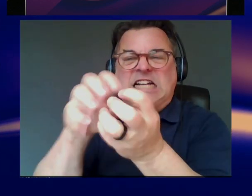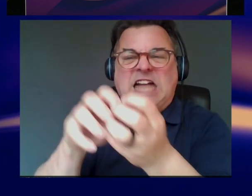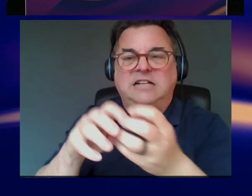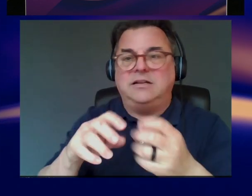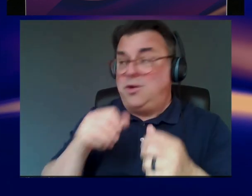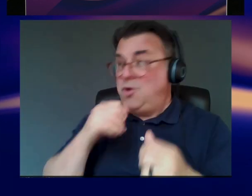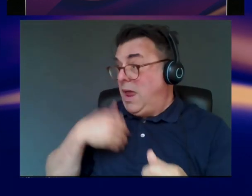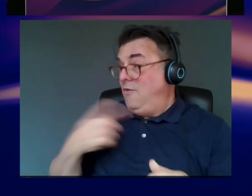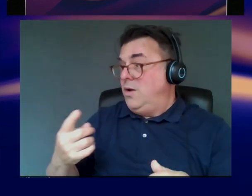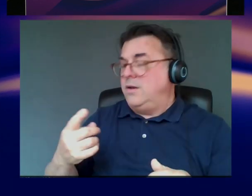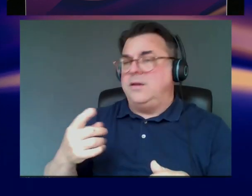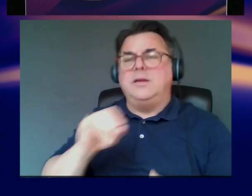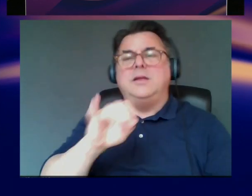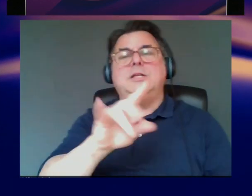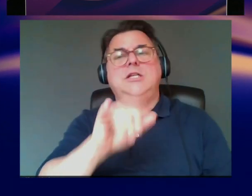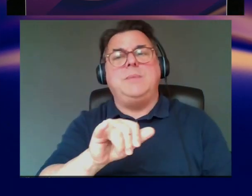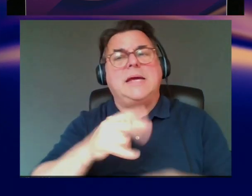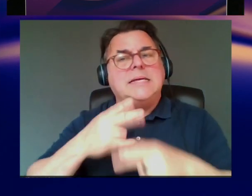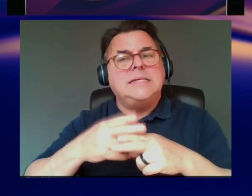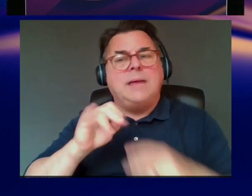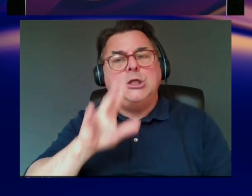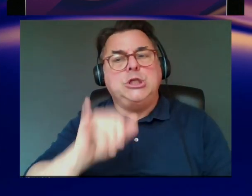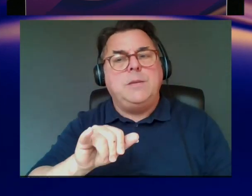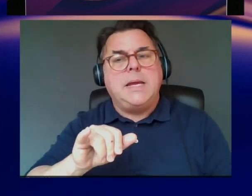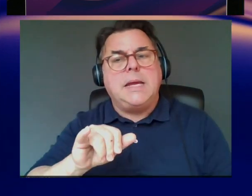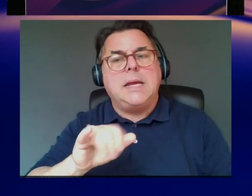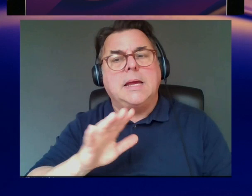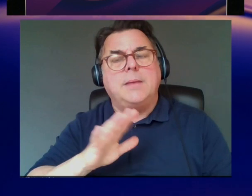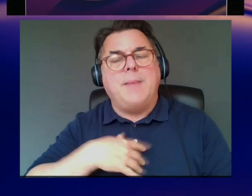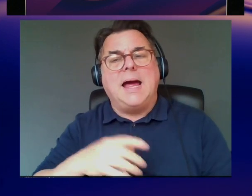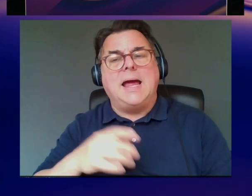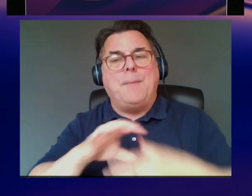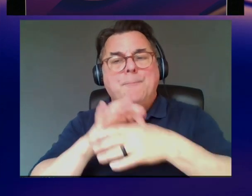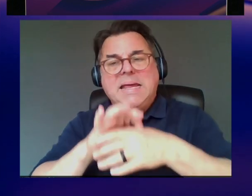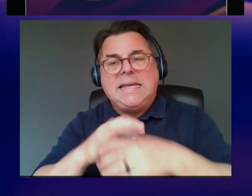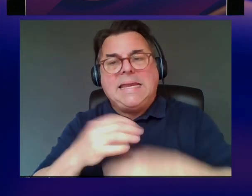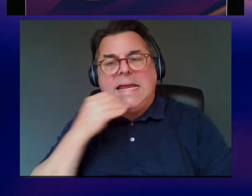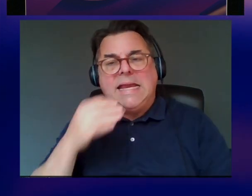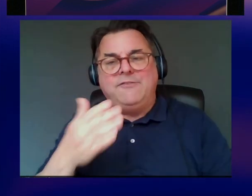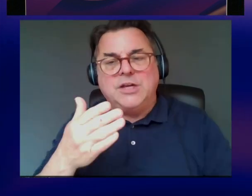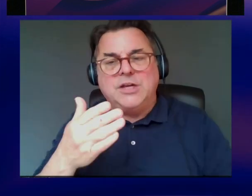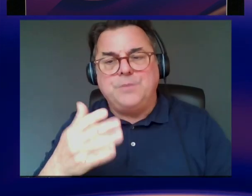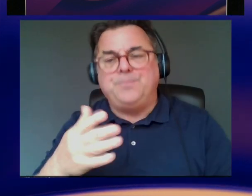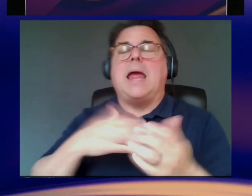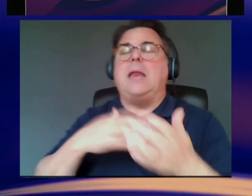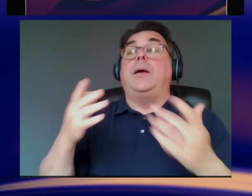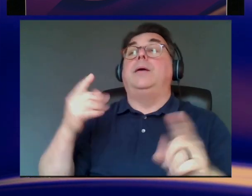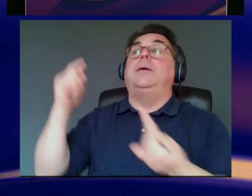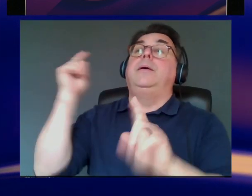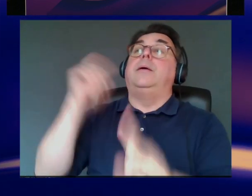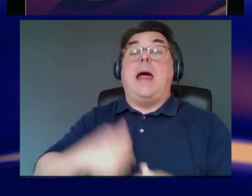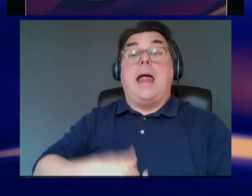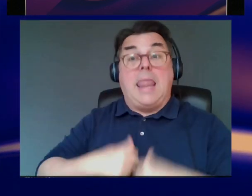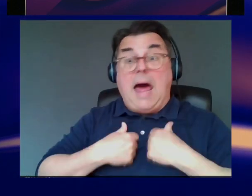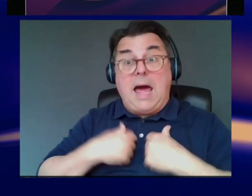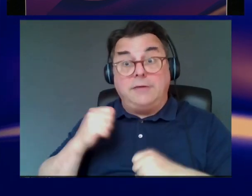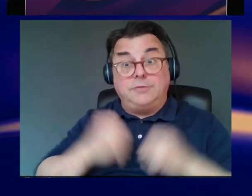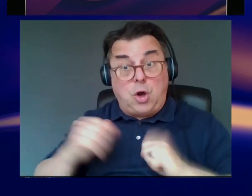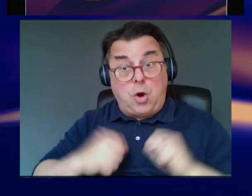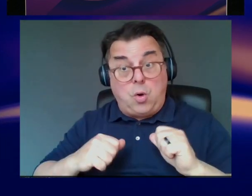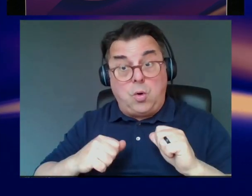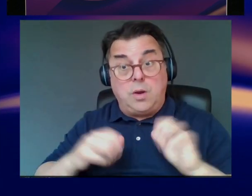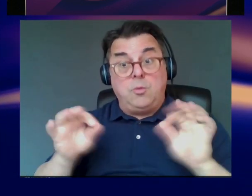dog ate it. Yeah. Dog Well, ate it, usually it's just the pet piranha, though. Oh, piranha. You don't have yeah. pet piranha? Obviously, I do. I am So a weird. James What's your Bond pet piranha's